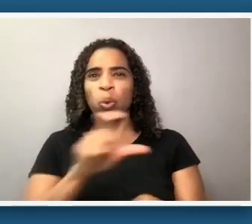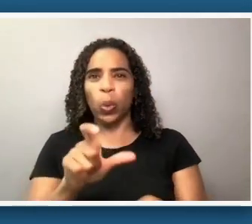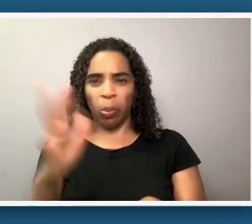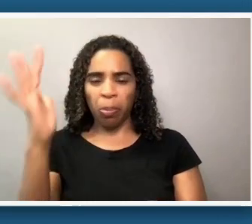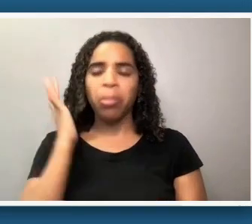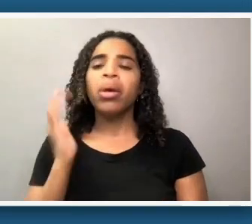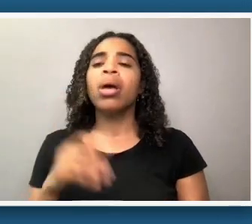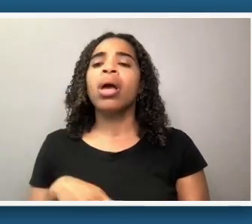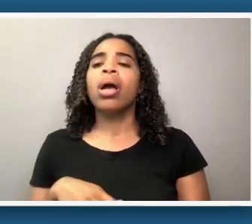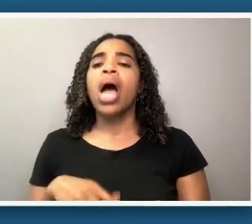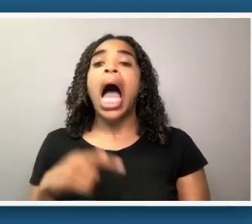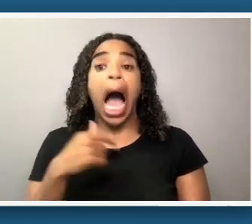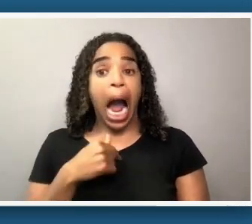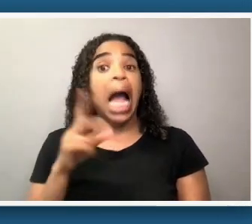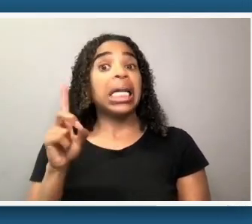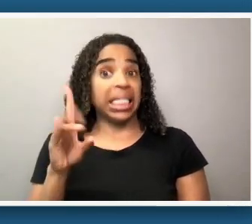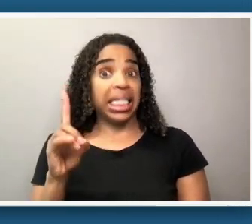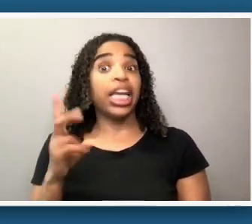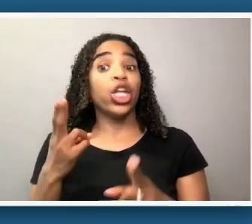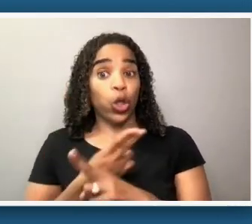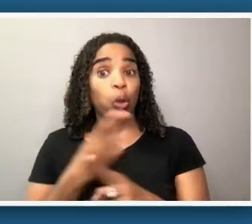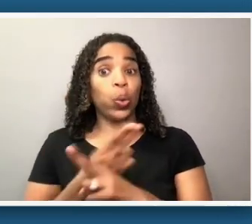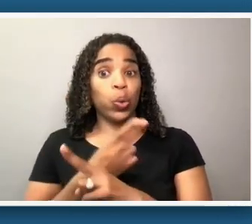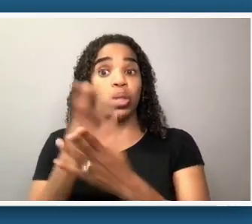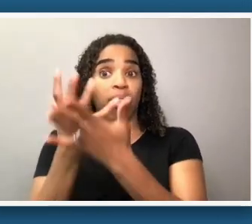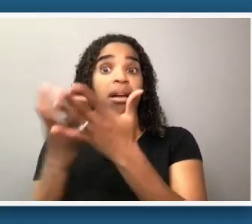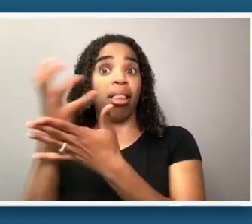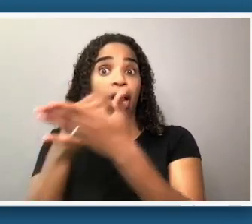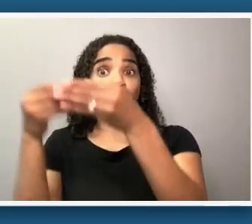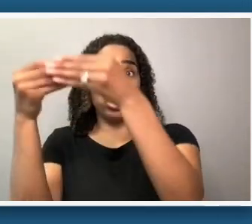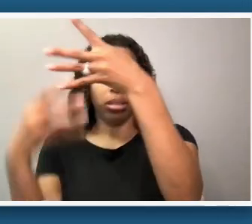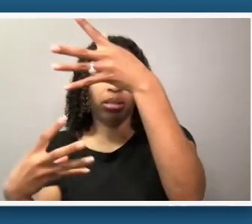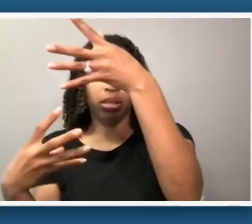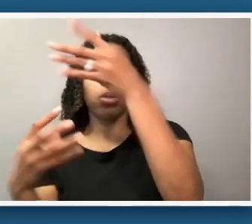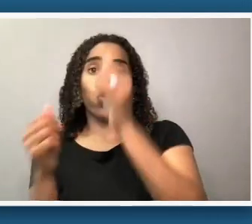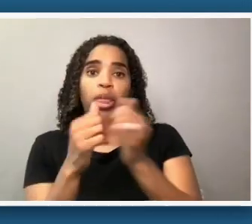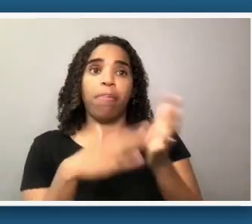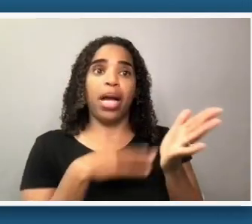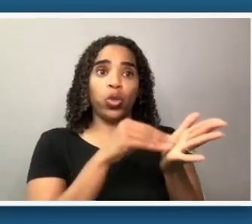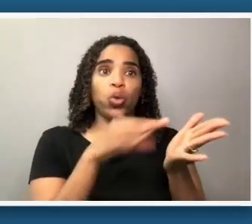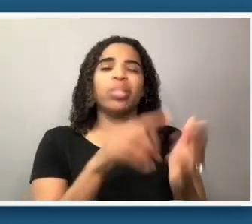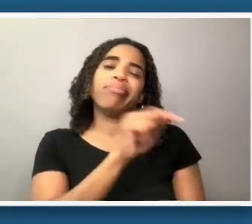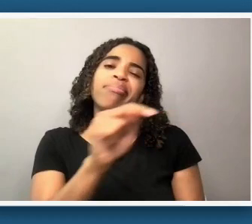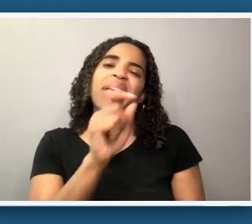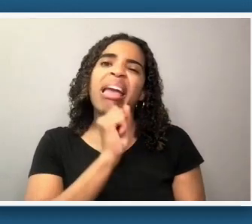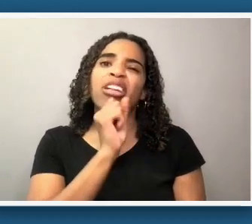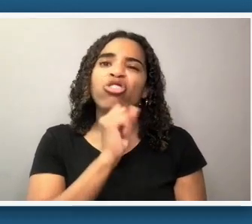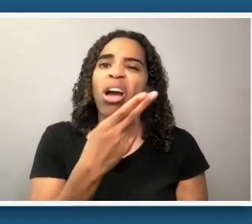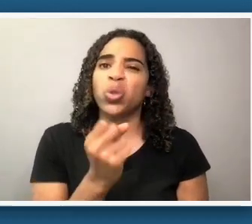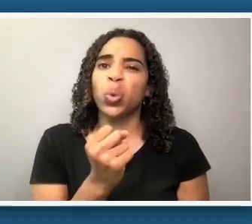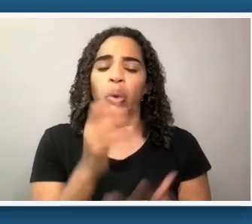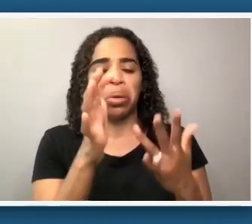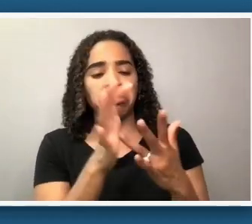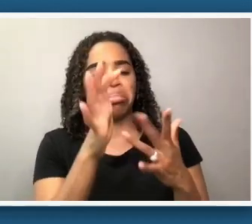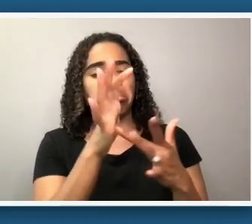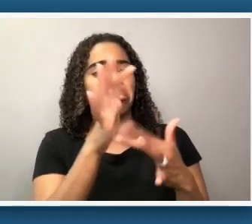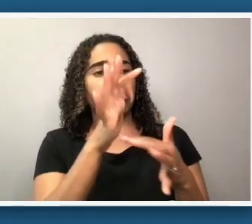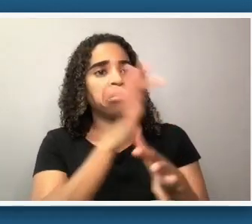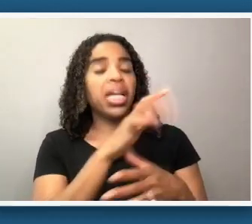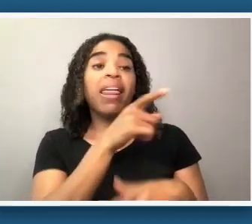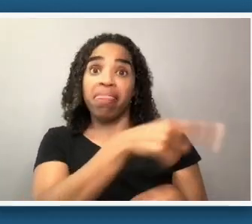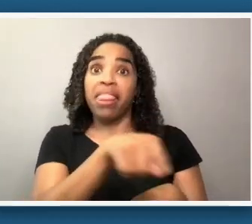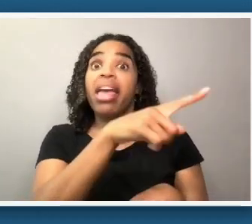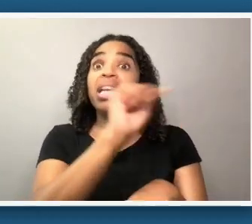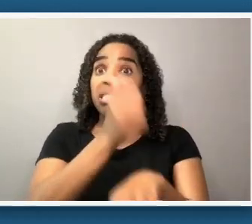I did actually use the collections with learners, with my high school students at that time, and they actually did have accounts and all of